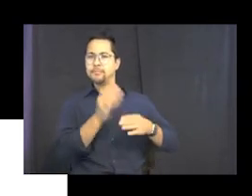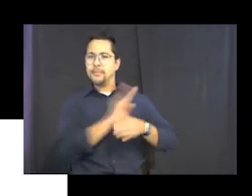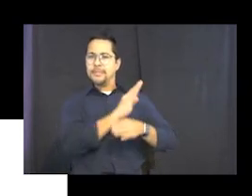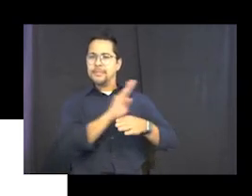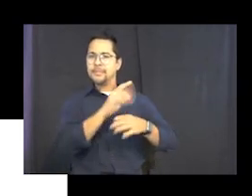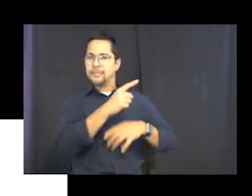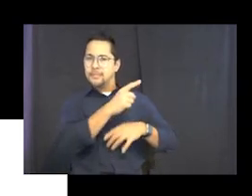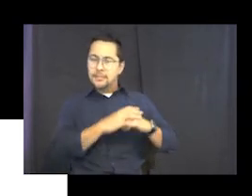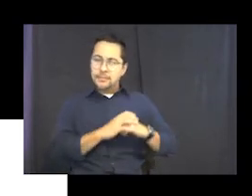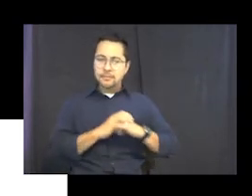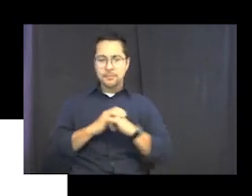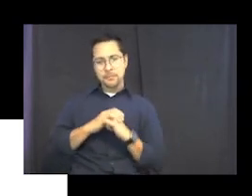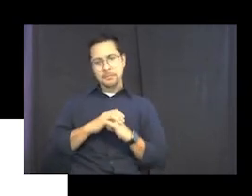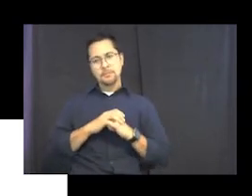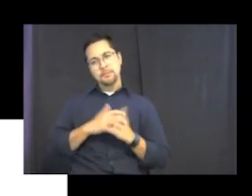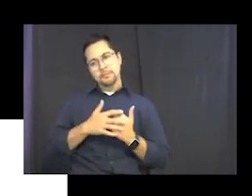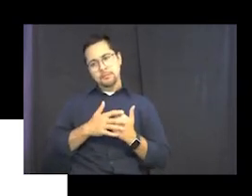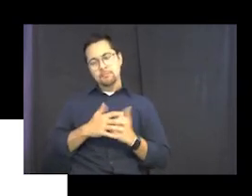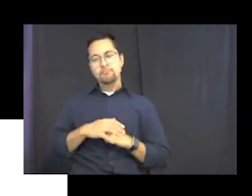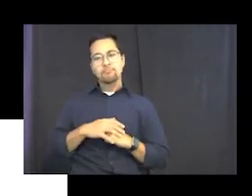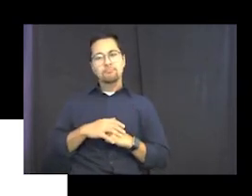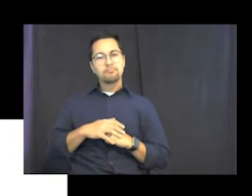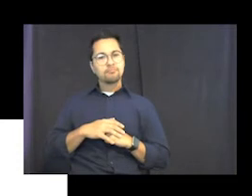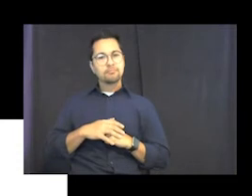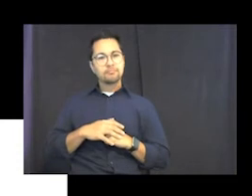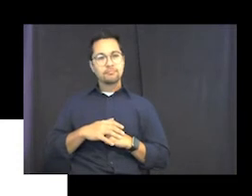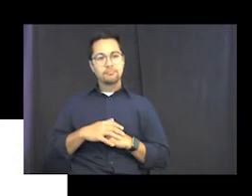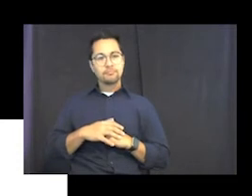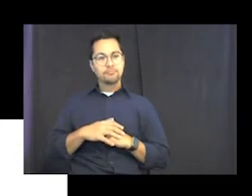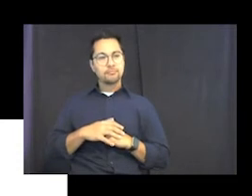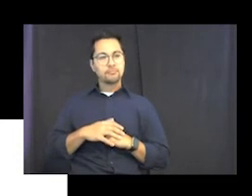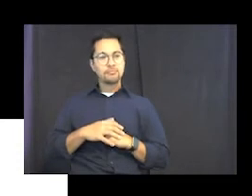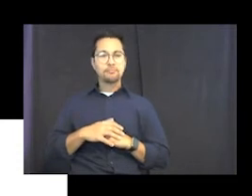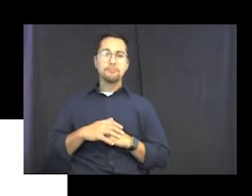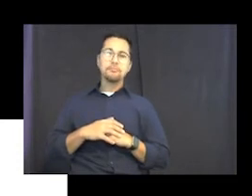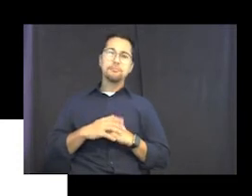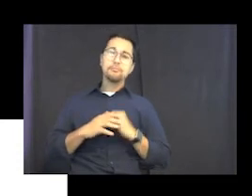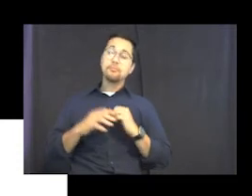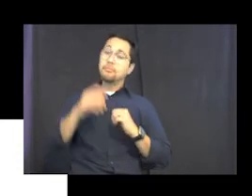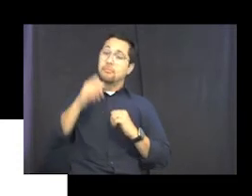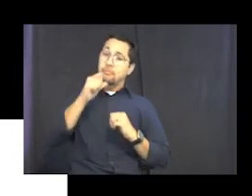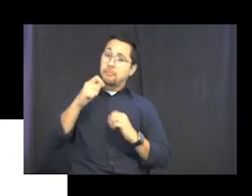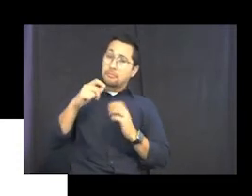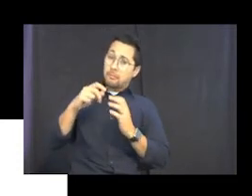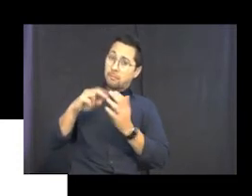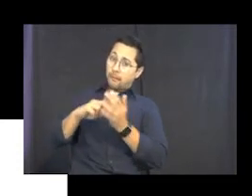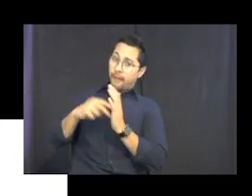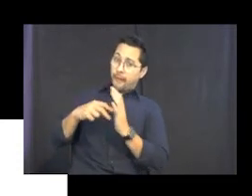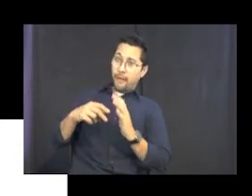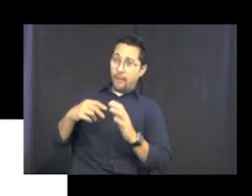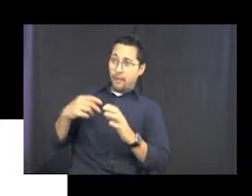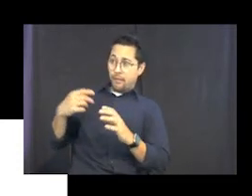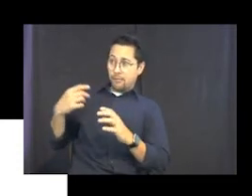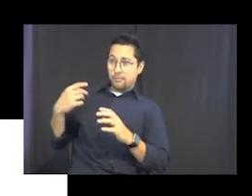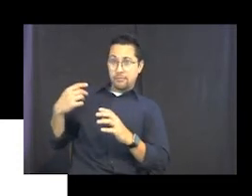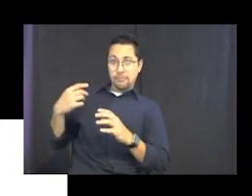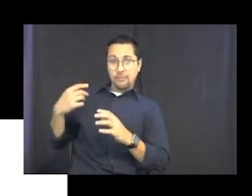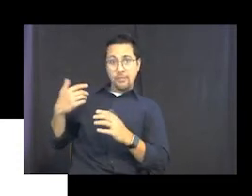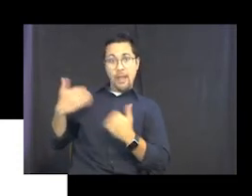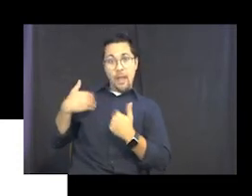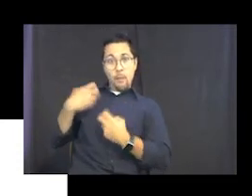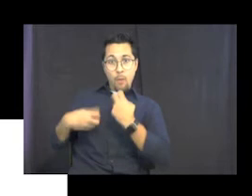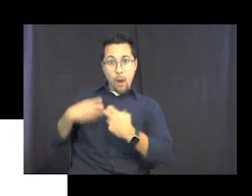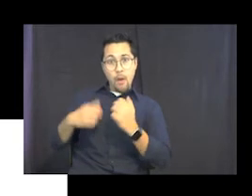agency. And all of the, not to say that I've had problems in the past with this